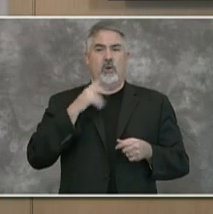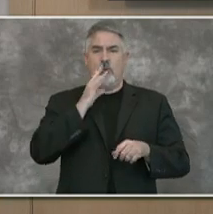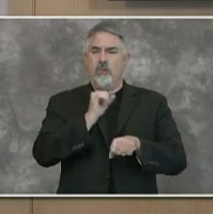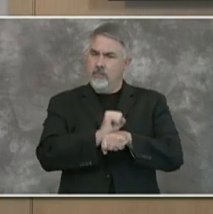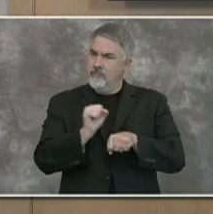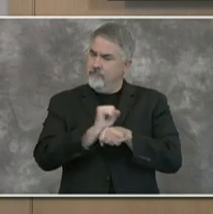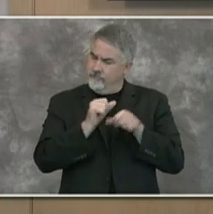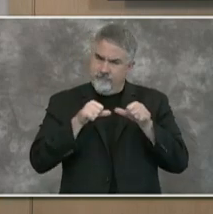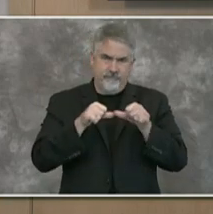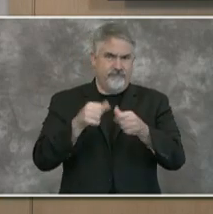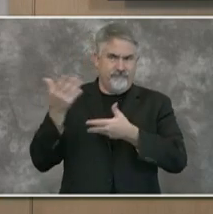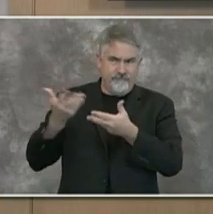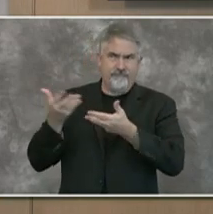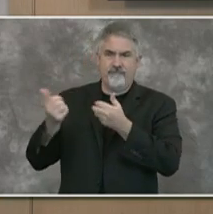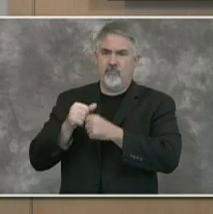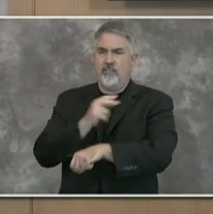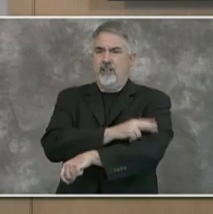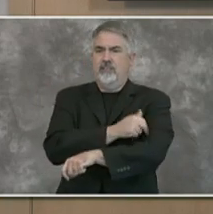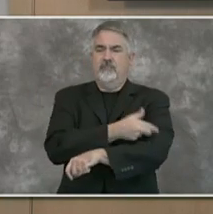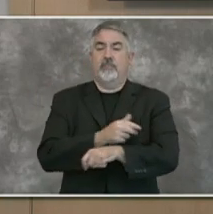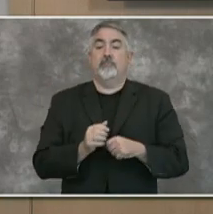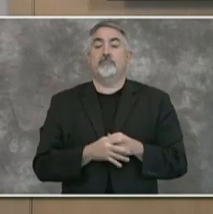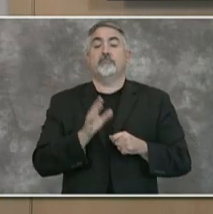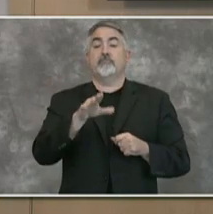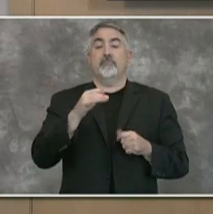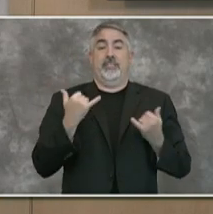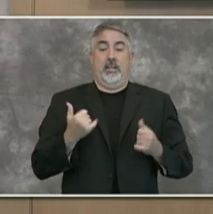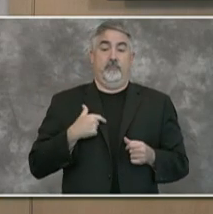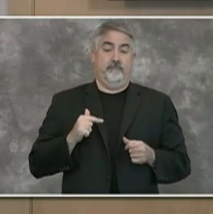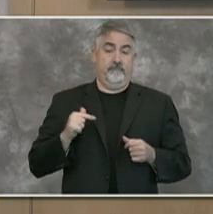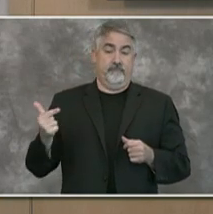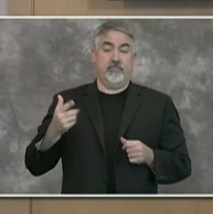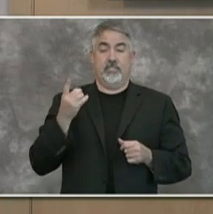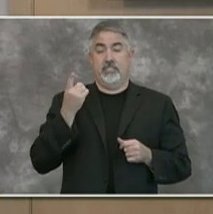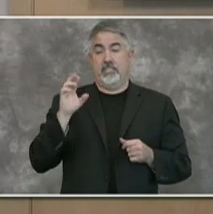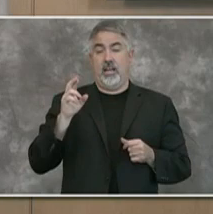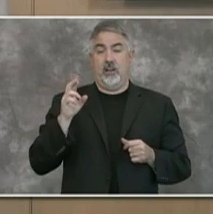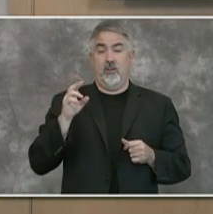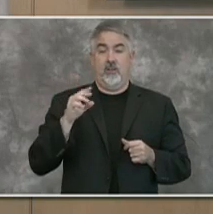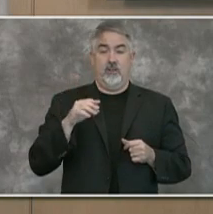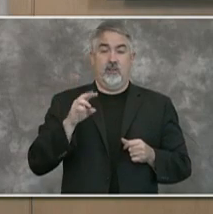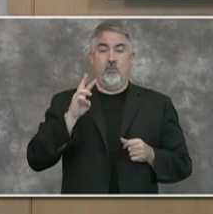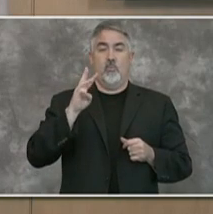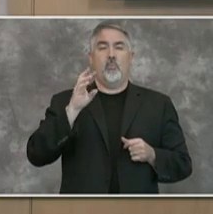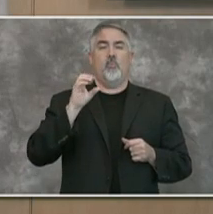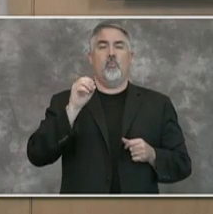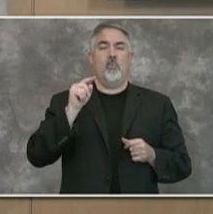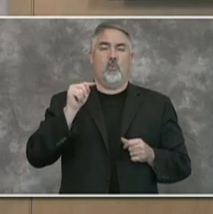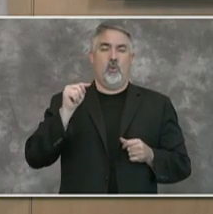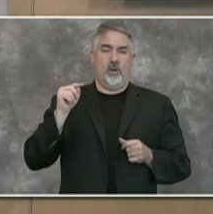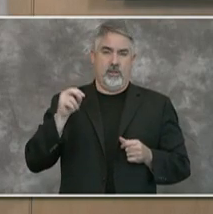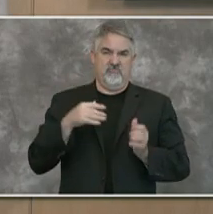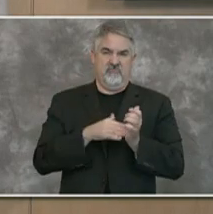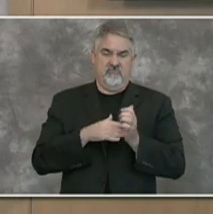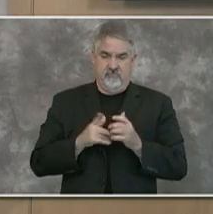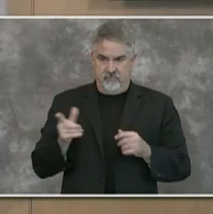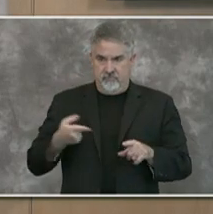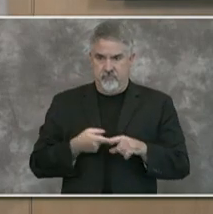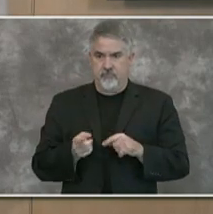help our region get through this. With that, I will turn it over to Dr. Wilma Wooten for her Public Health Officer's report. Thank you.